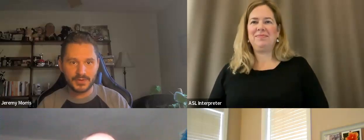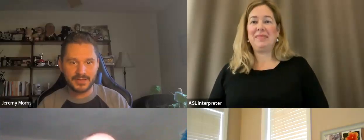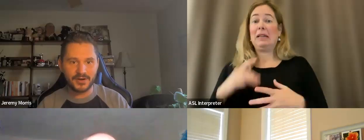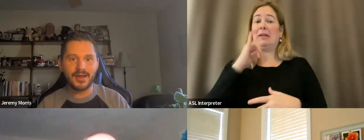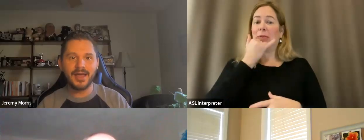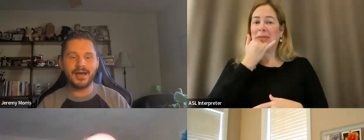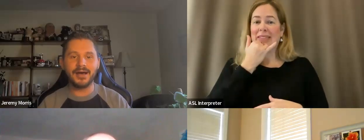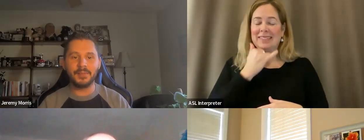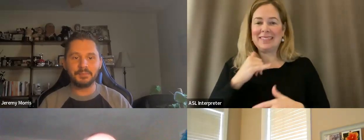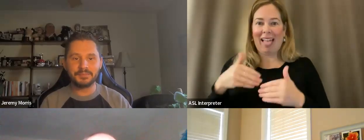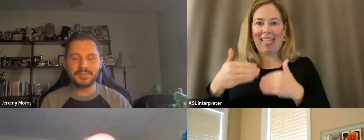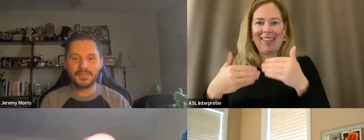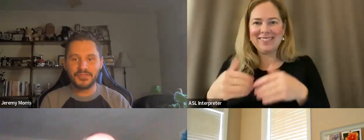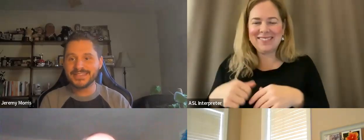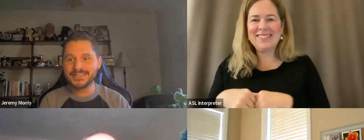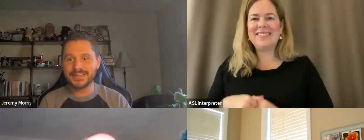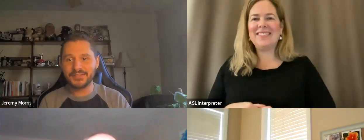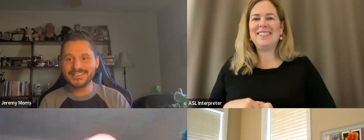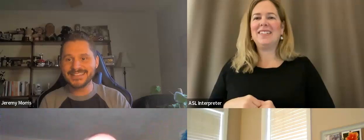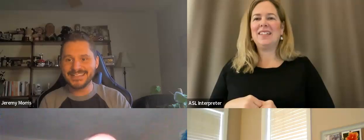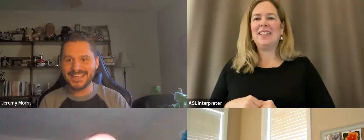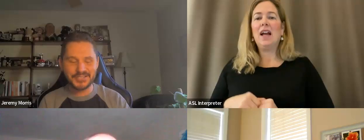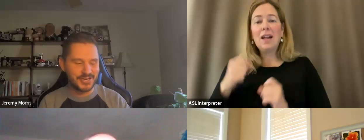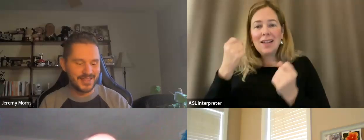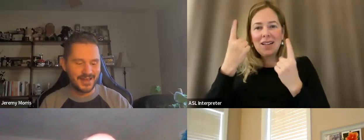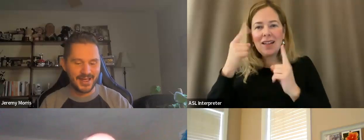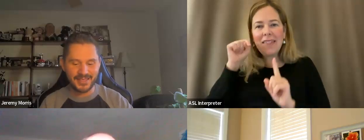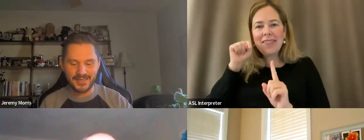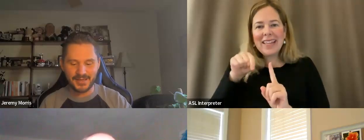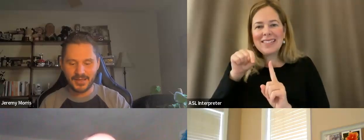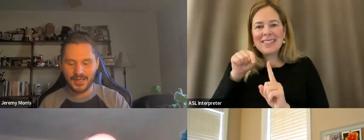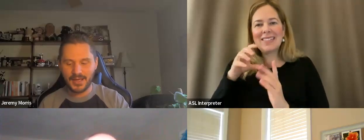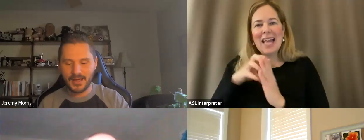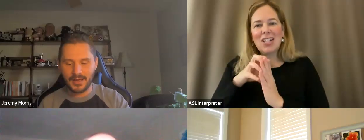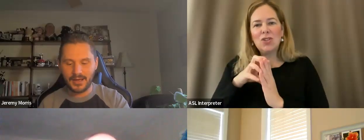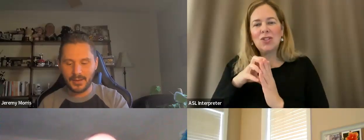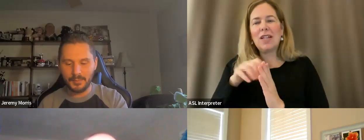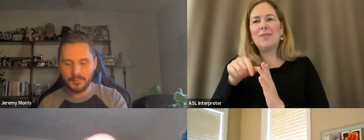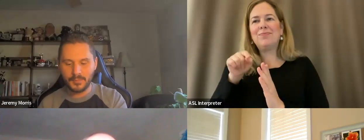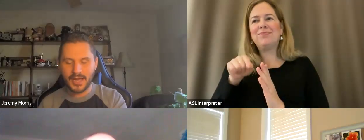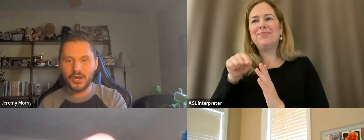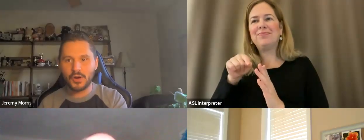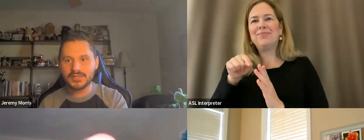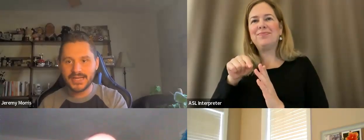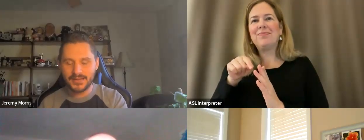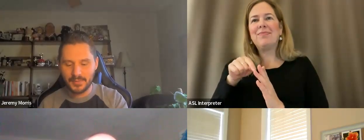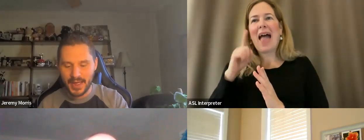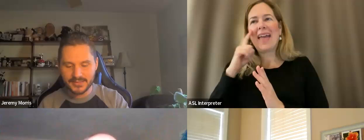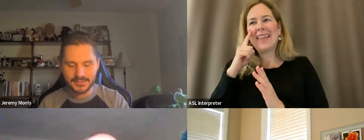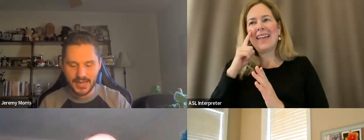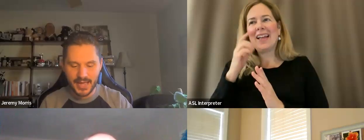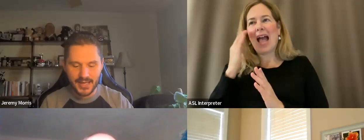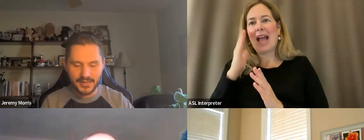go forward that far. This is a section that I think I know our state